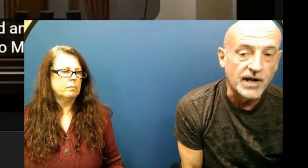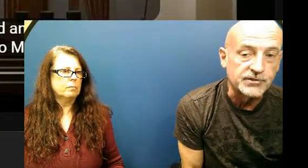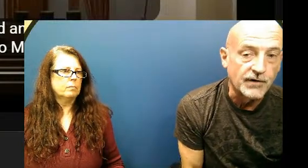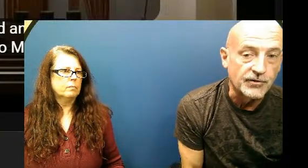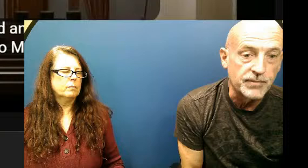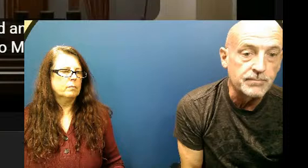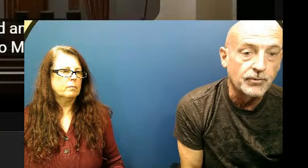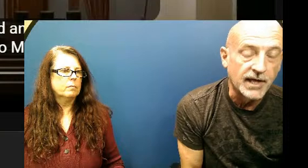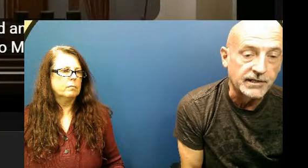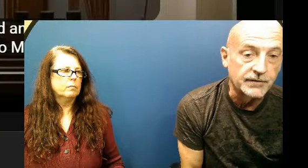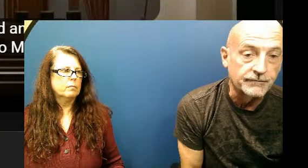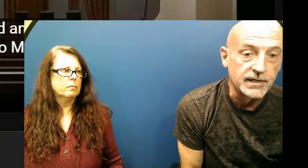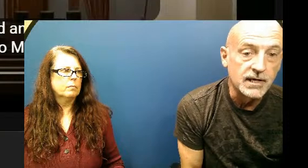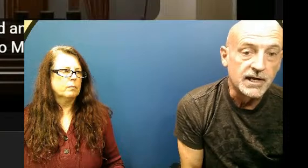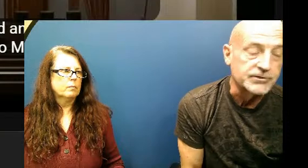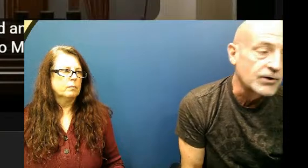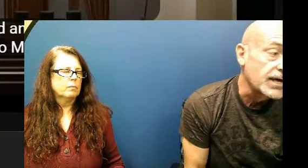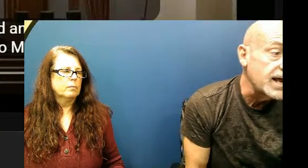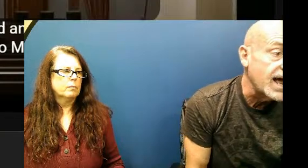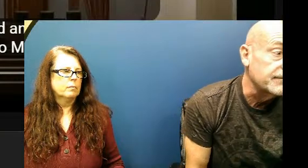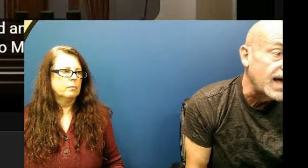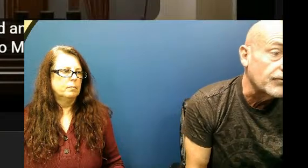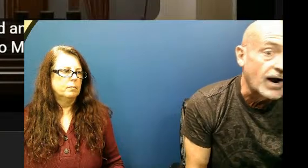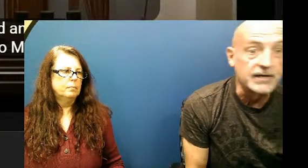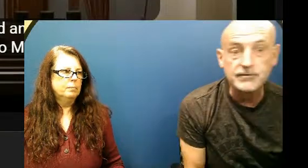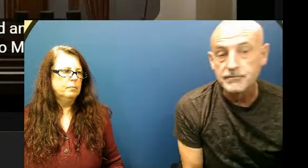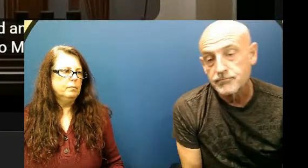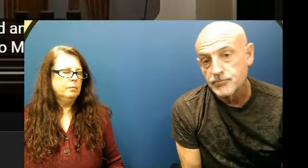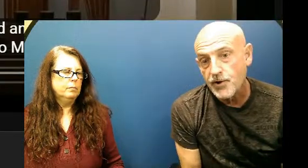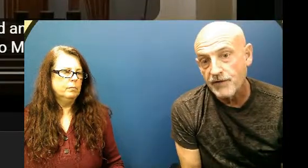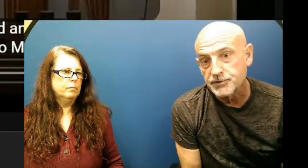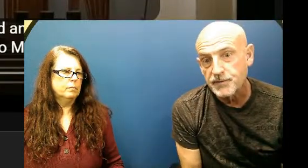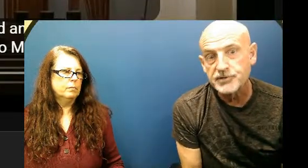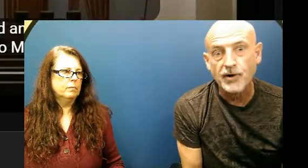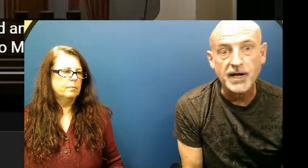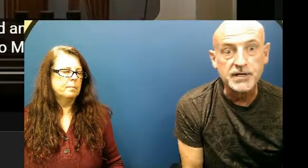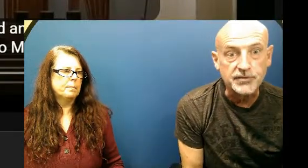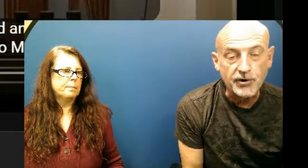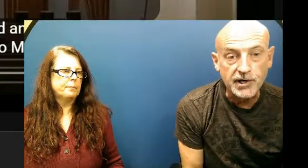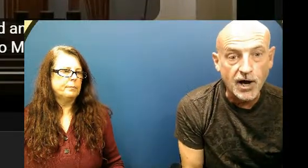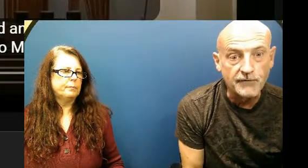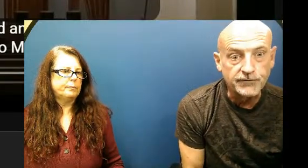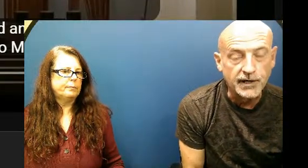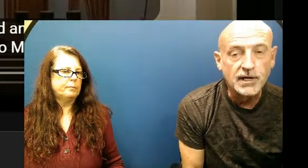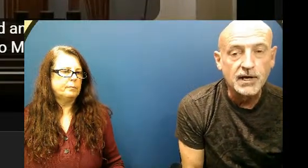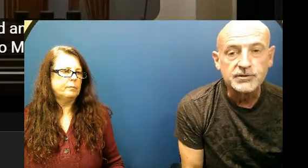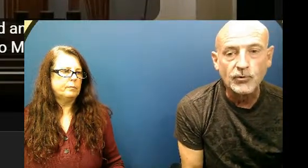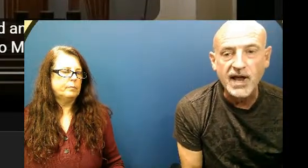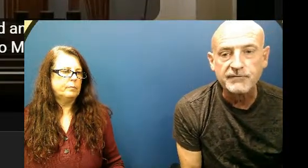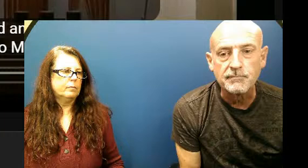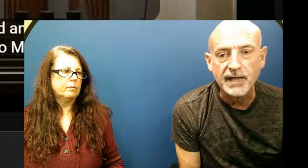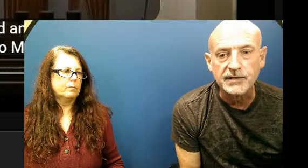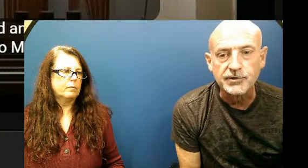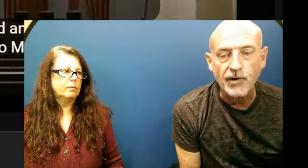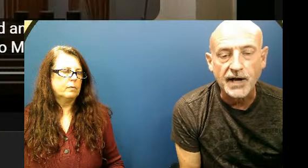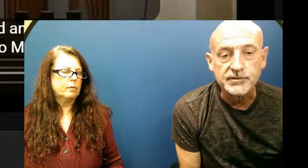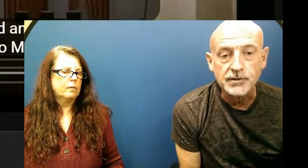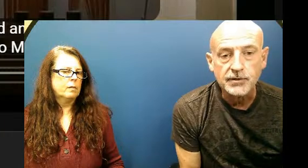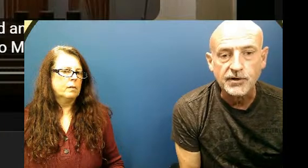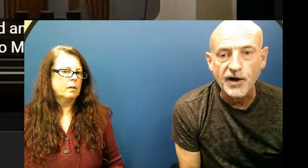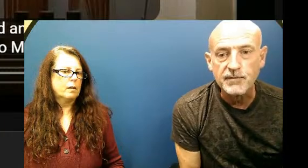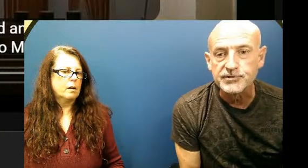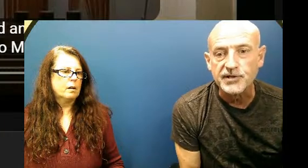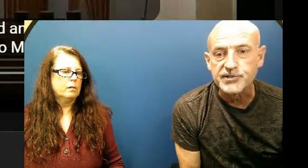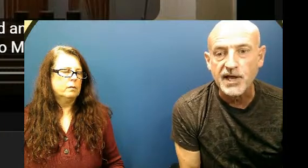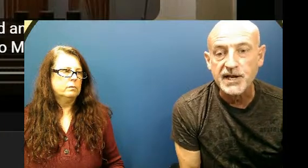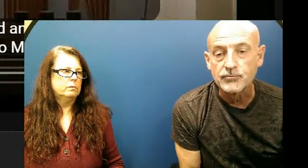the rights of other people negatively. And so they have that right. You have the speech right. They're in conflict. So we have to balance the rights.